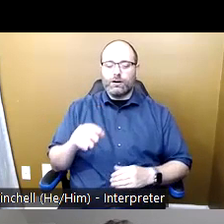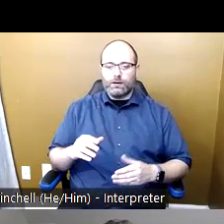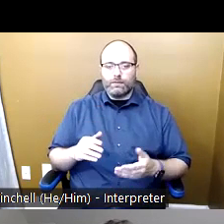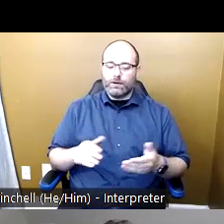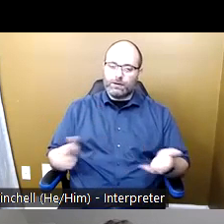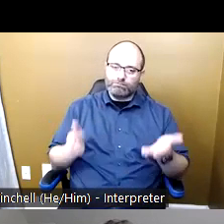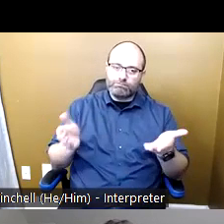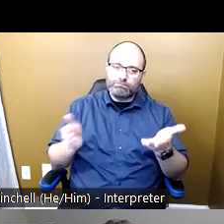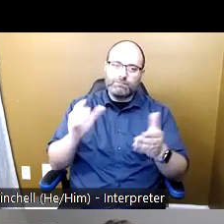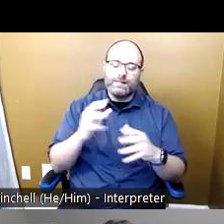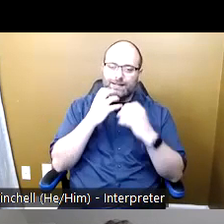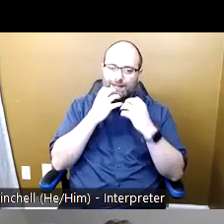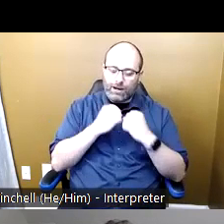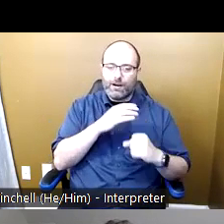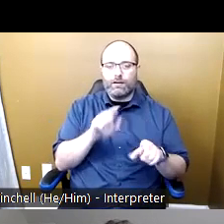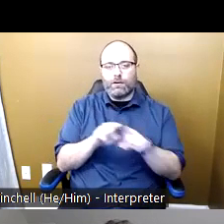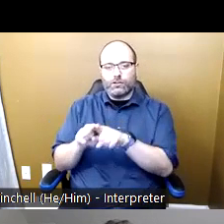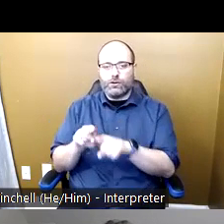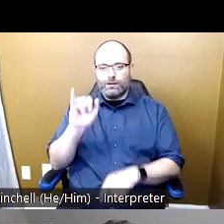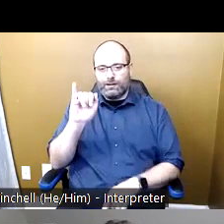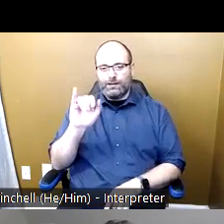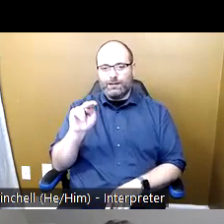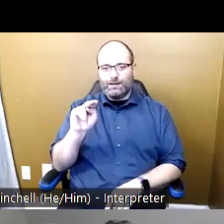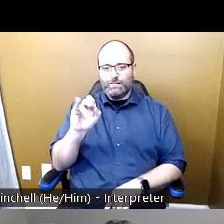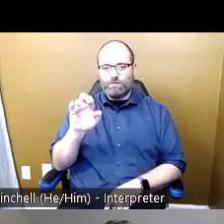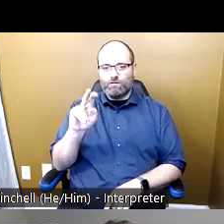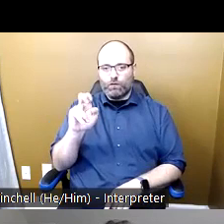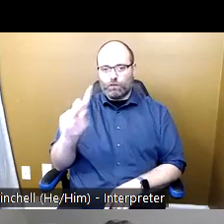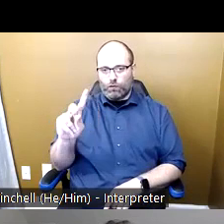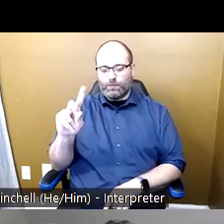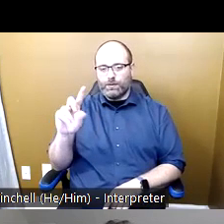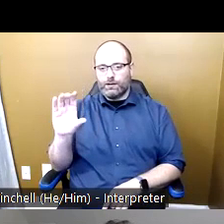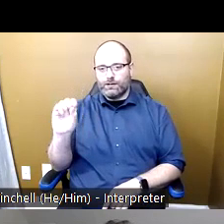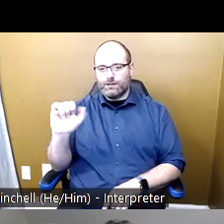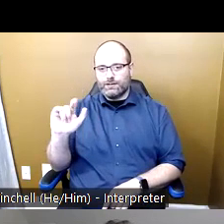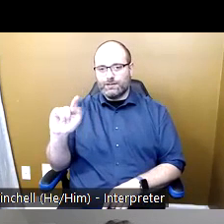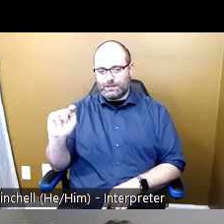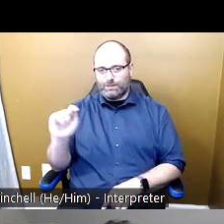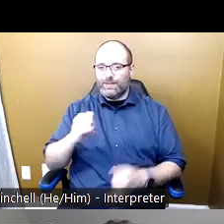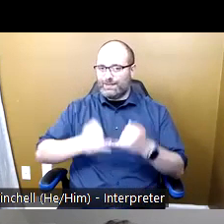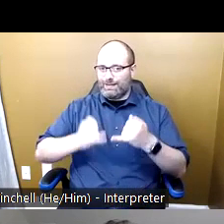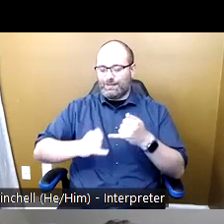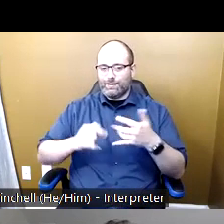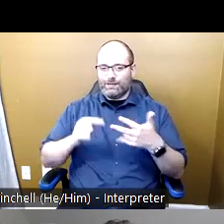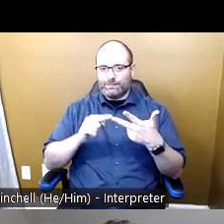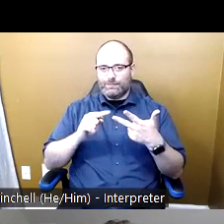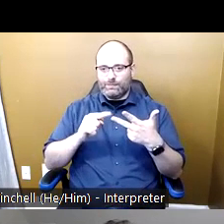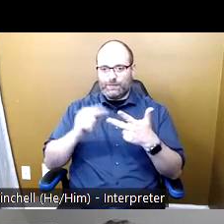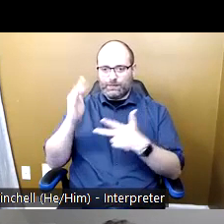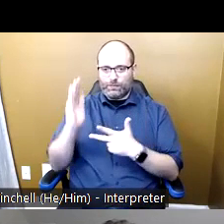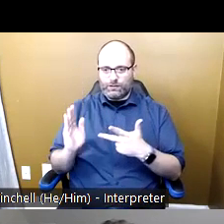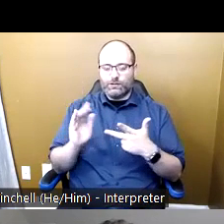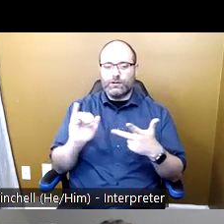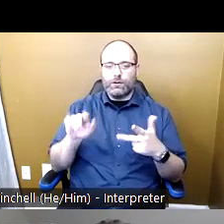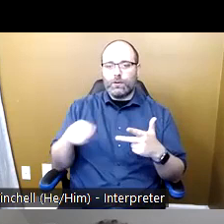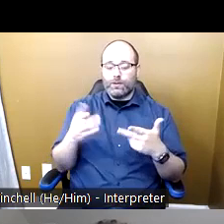psychiatry, and informed consent. And our last speaker today is Kirill Ivan Staklos from PeerPride, also